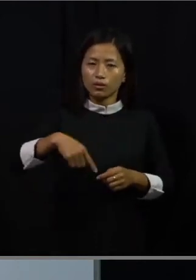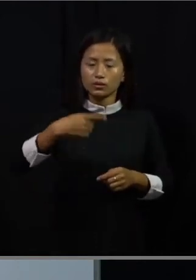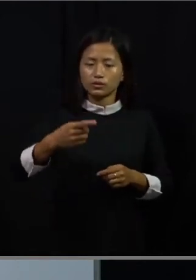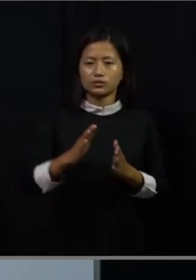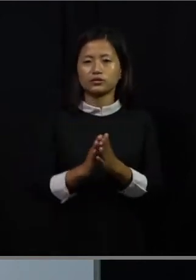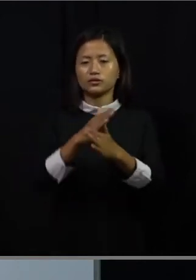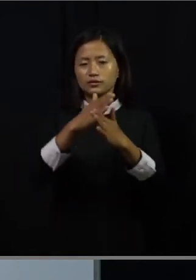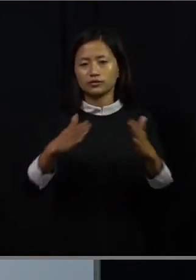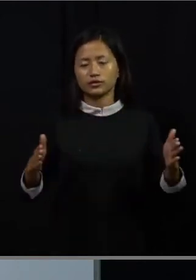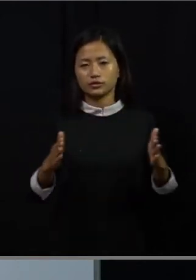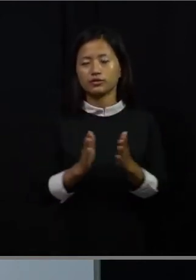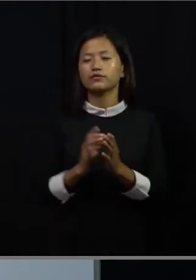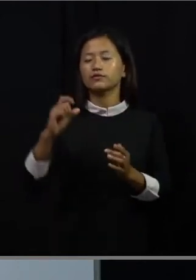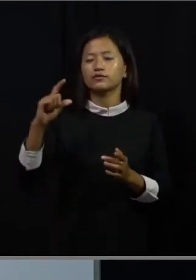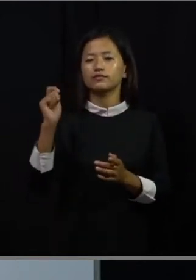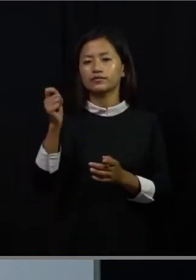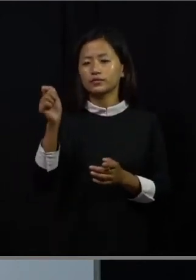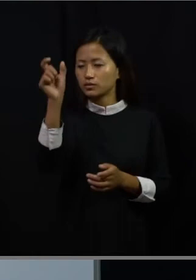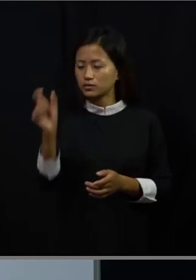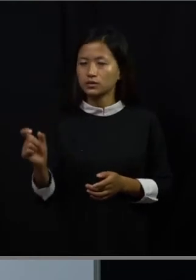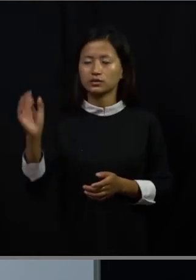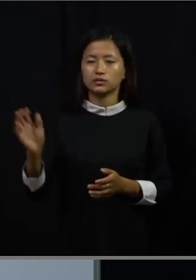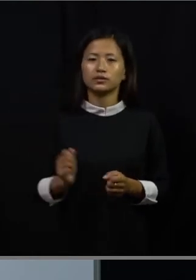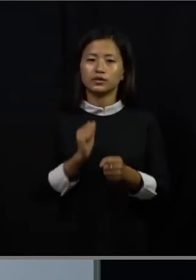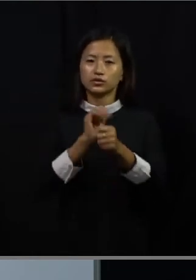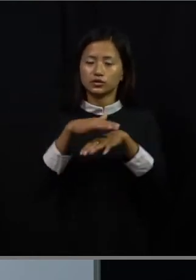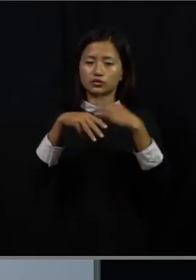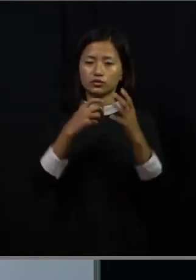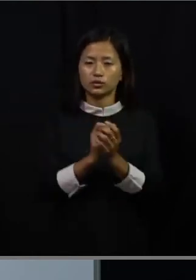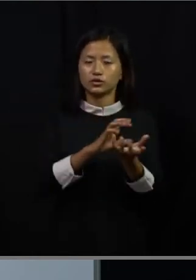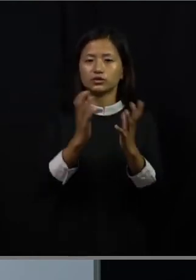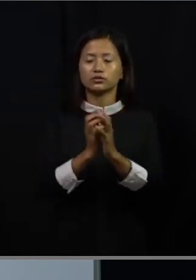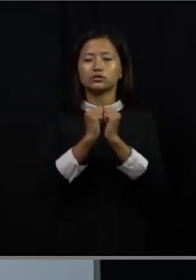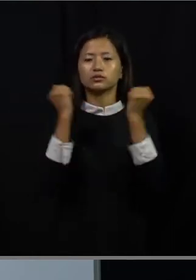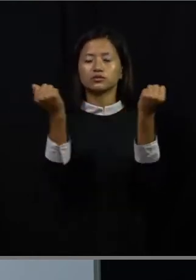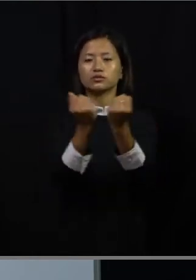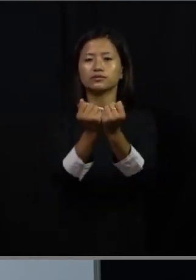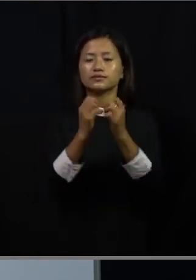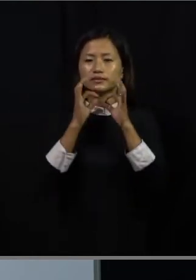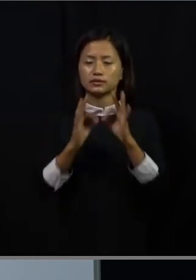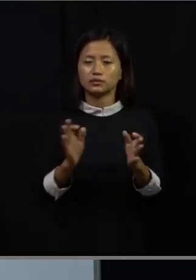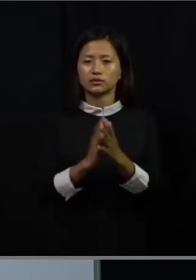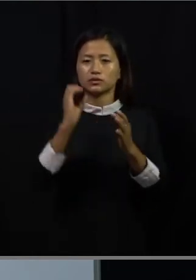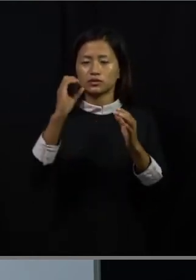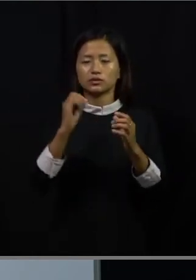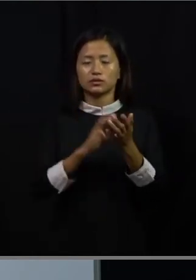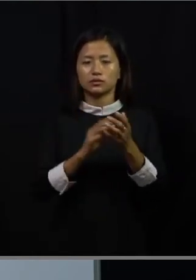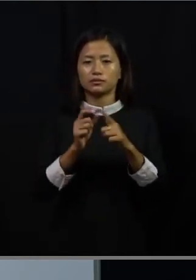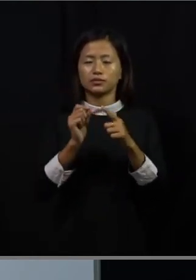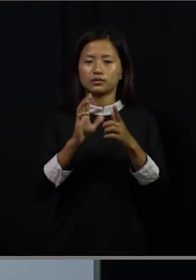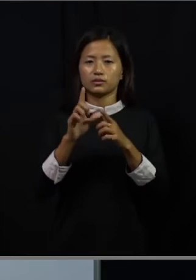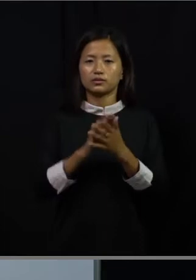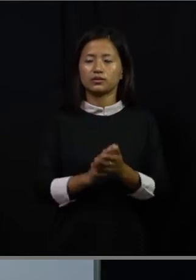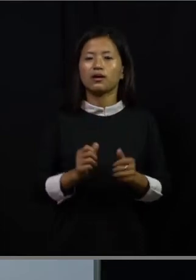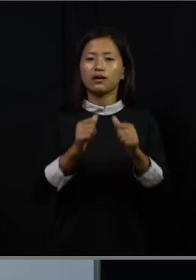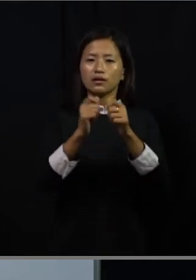it occurs because of the transformation of simple to complex societies here. But in the economics, no, according